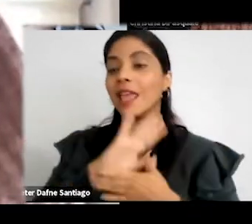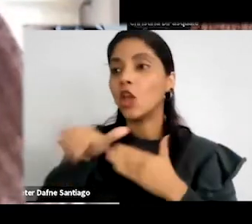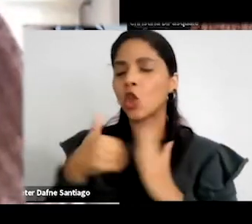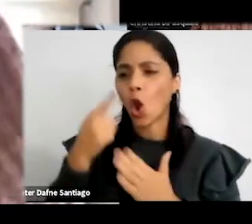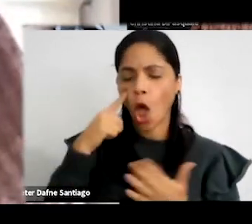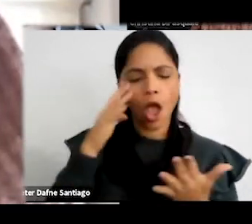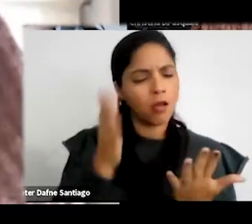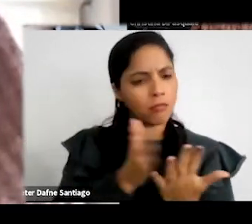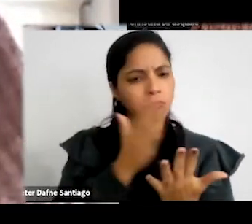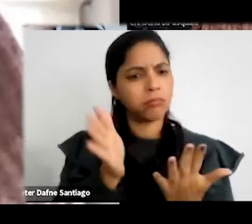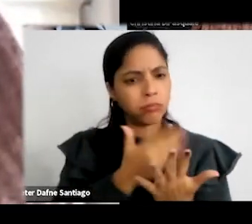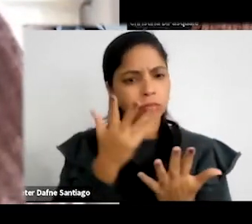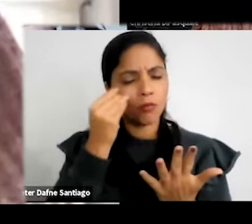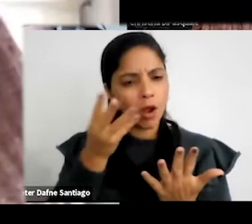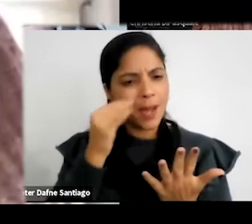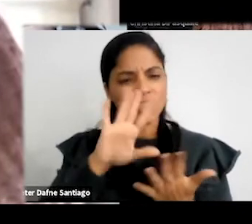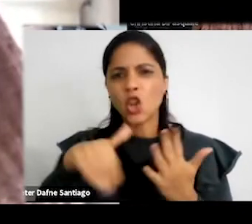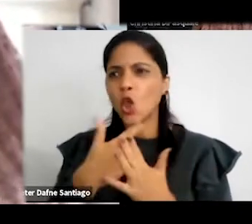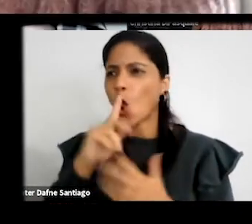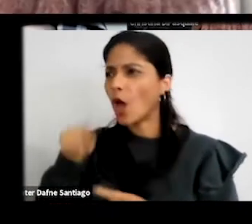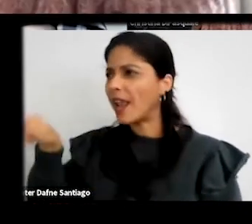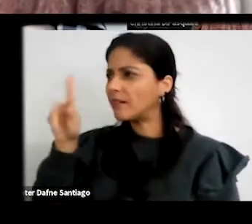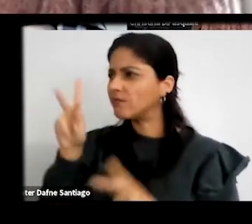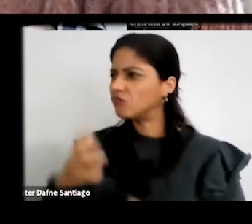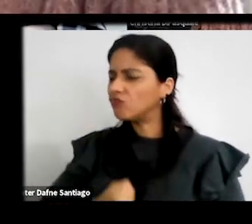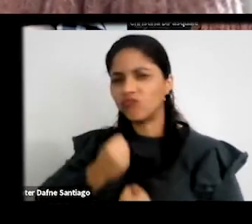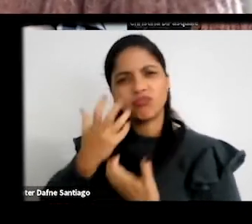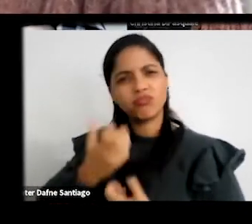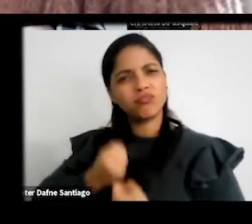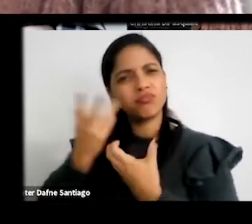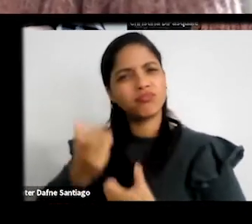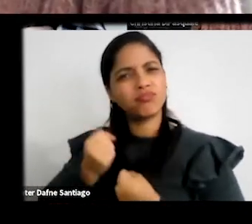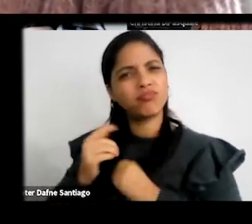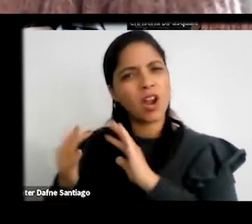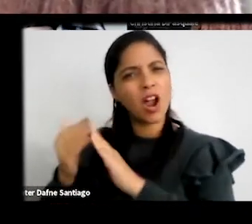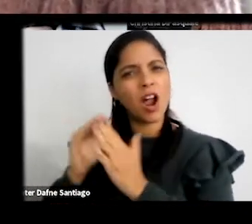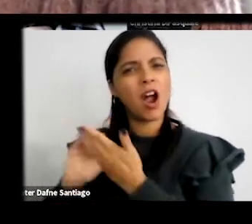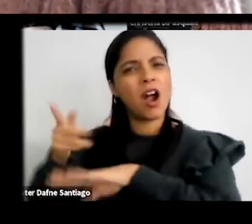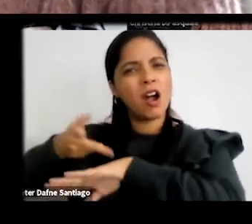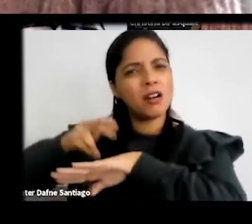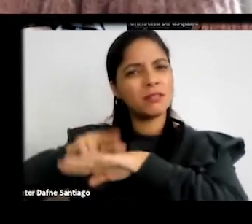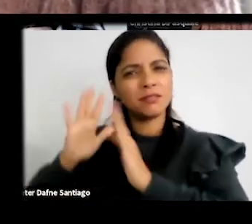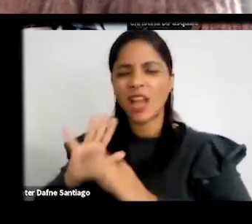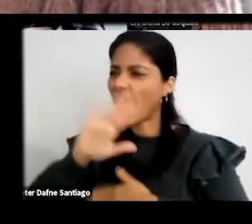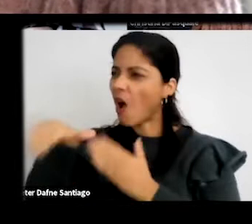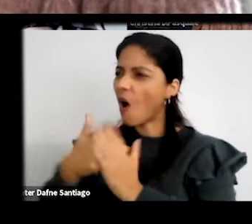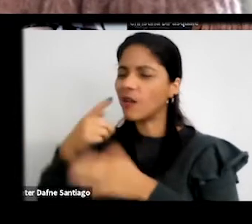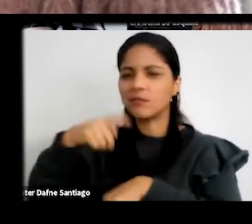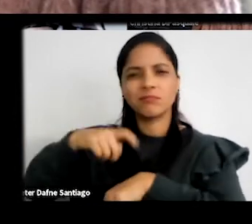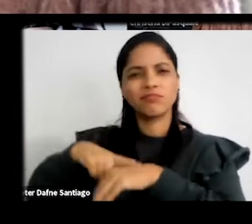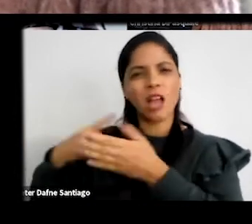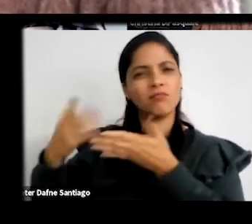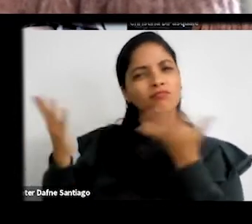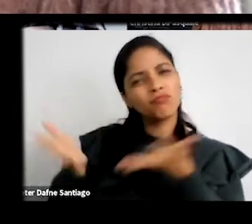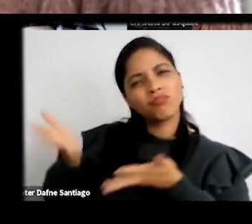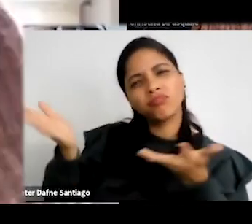expressed wishes of the Puerto Rican community. They were always in conversation with the community about what they wanted to